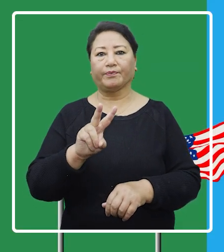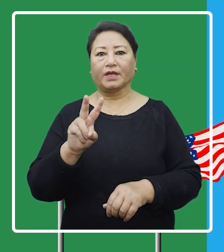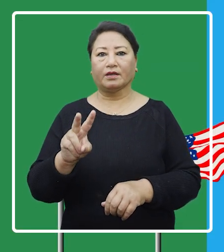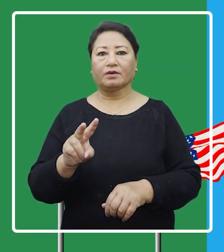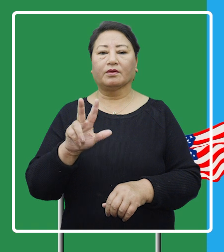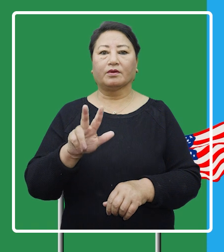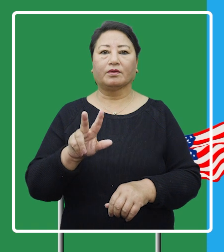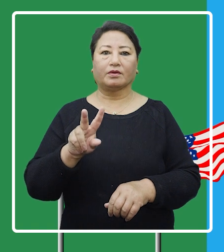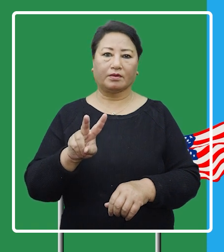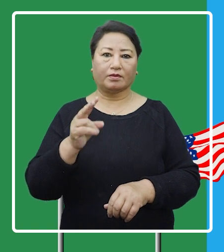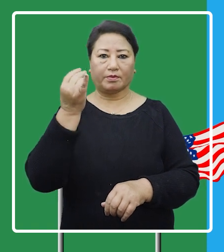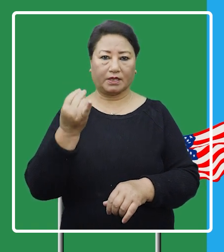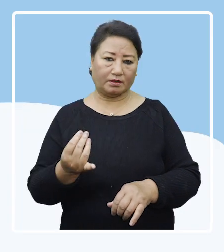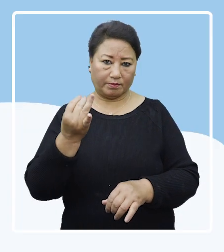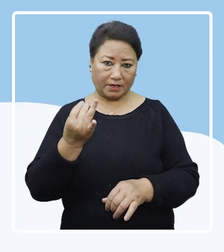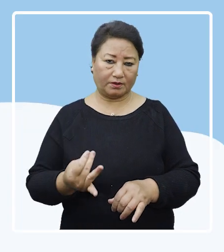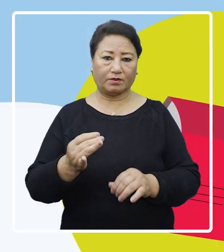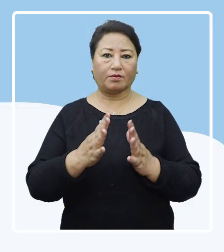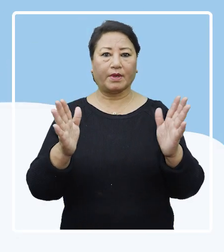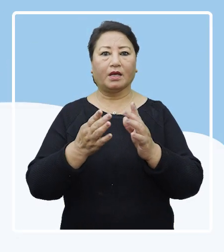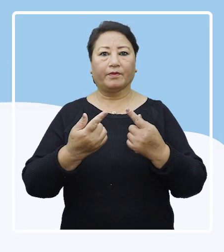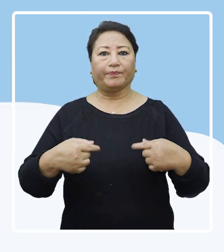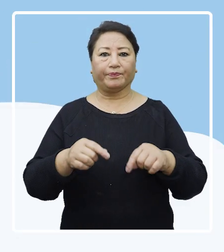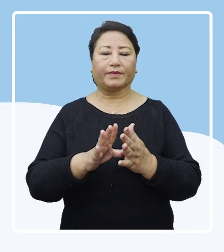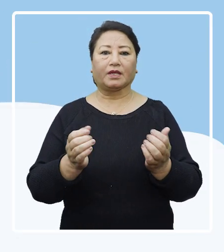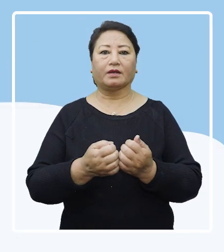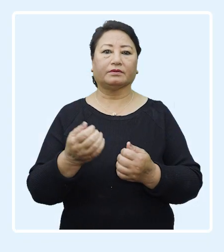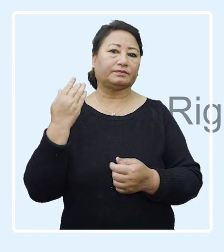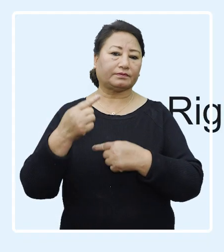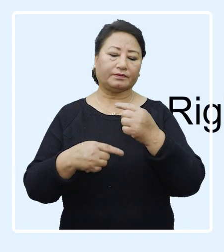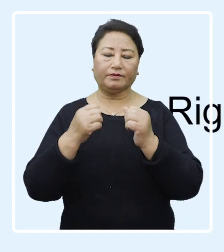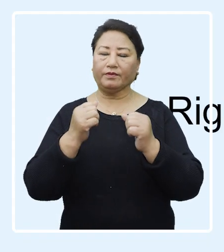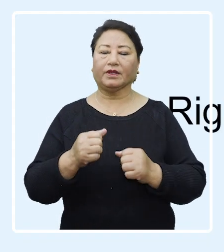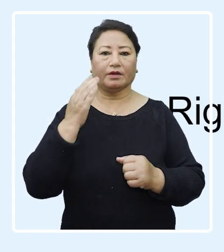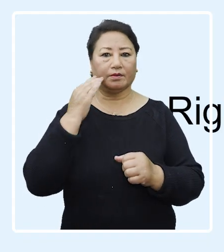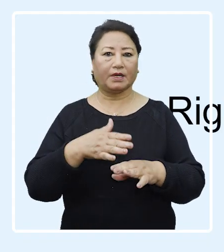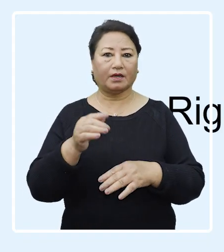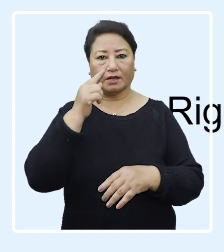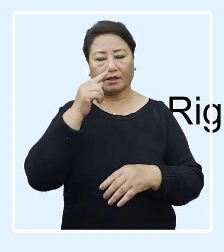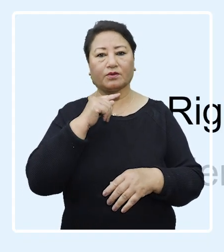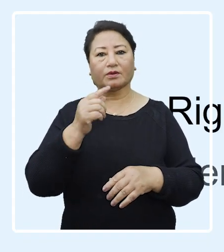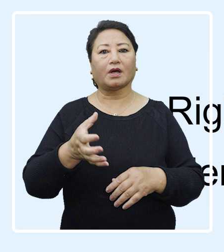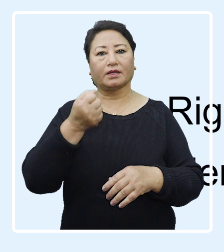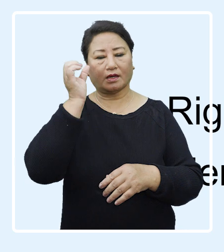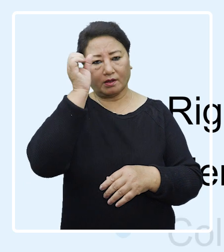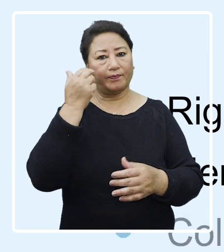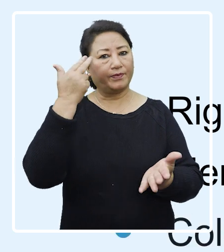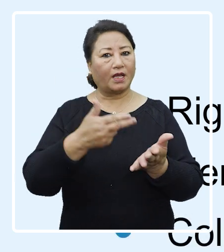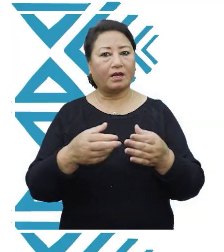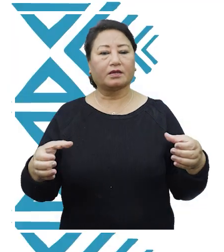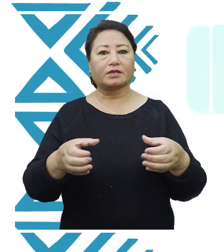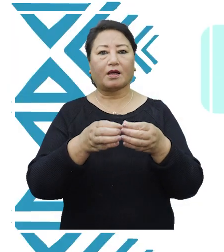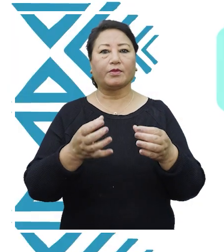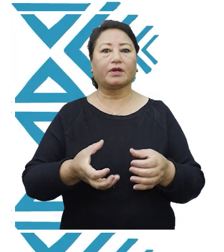Committee adopted General Recommendation number 39 for the first time, which recognizes and addresses the rights, identities,